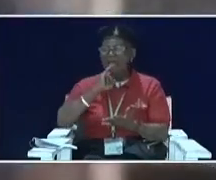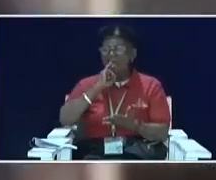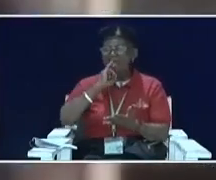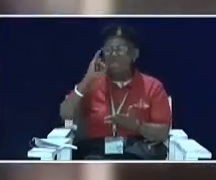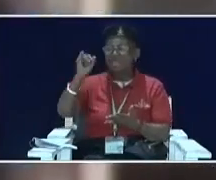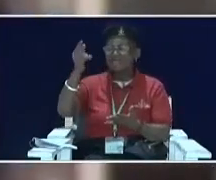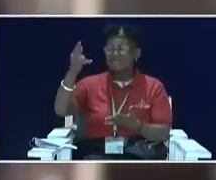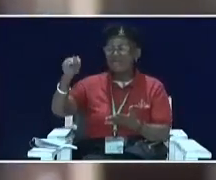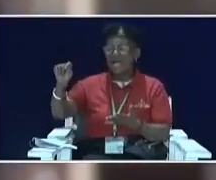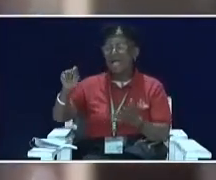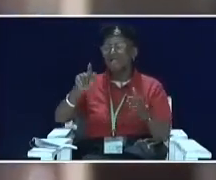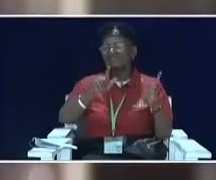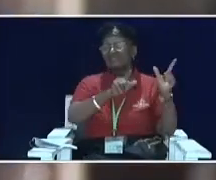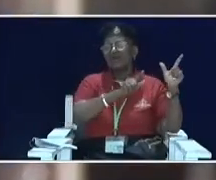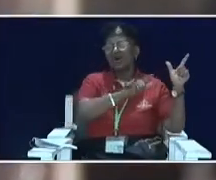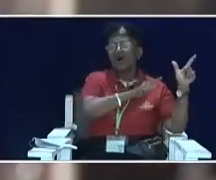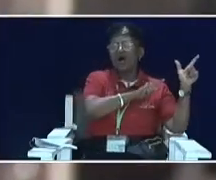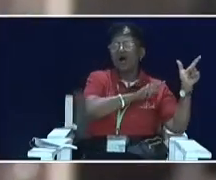holy is the